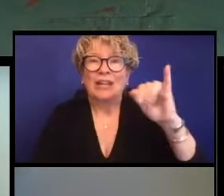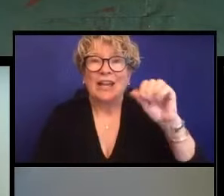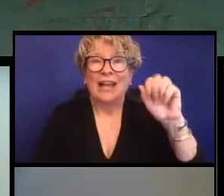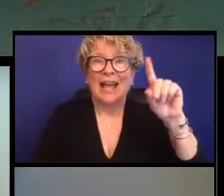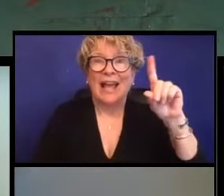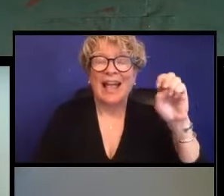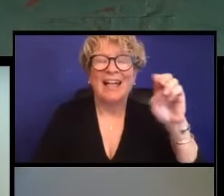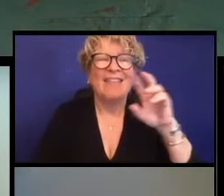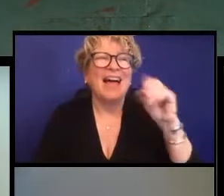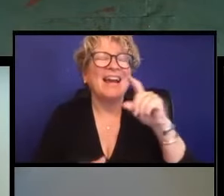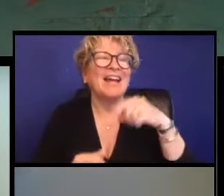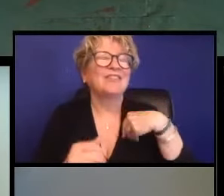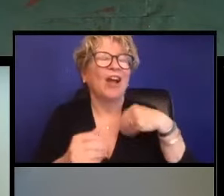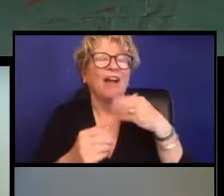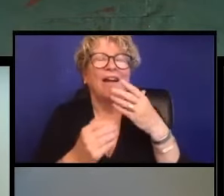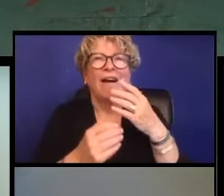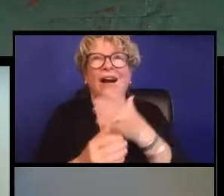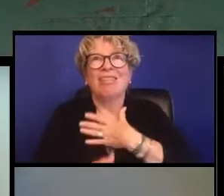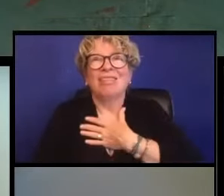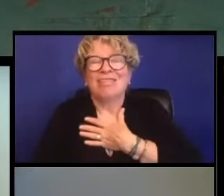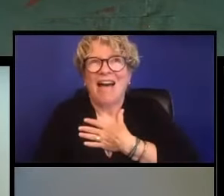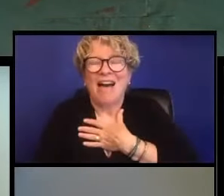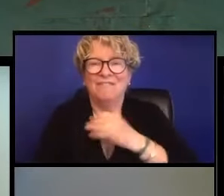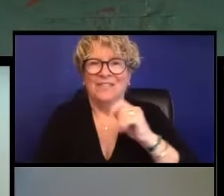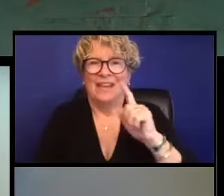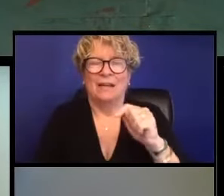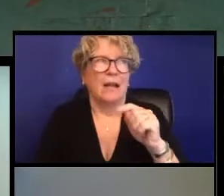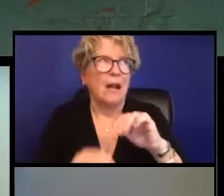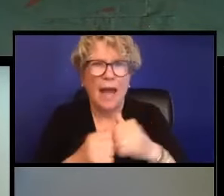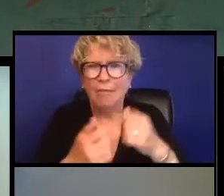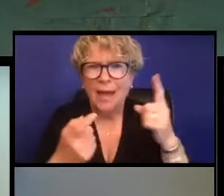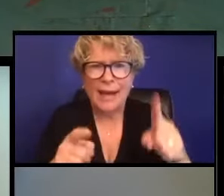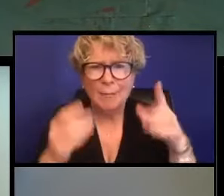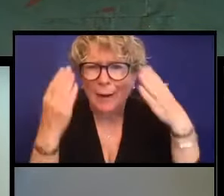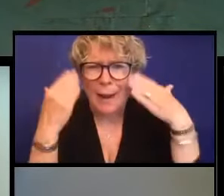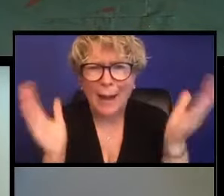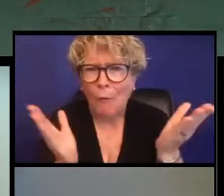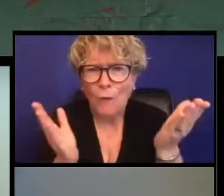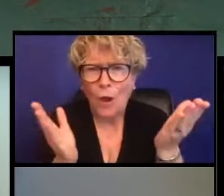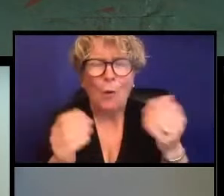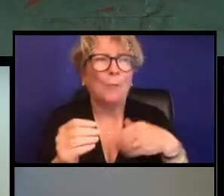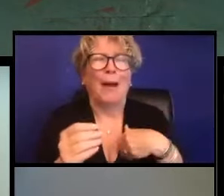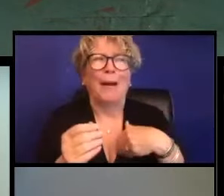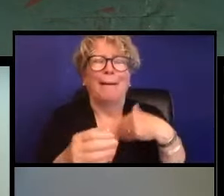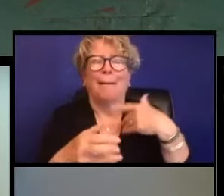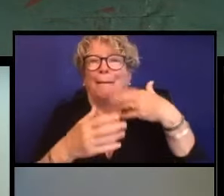And I don't know even how that happened. And then in